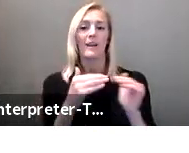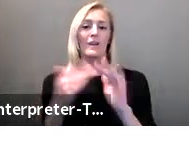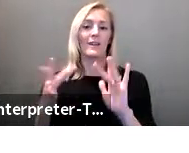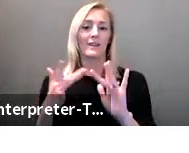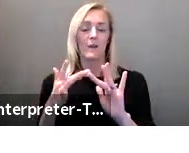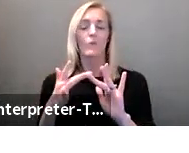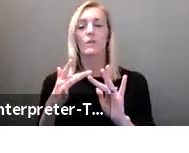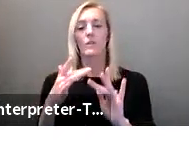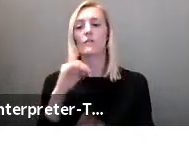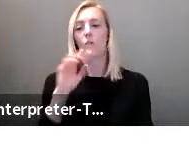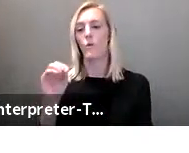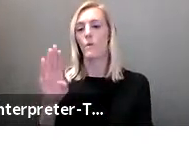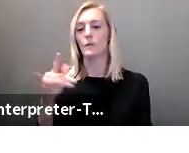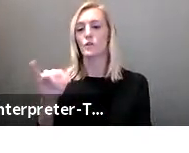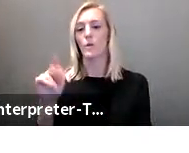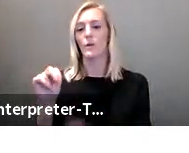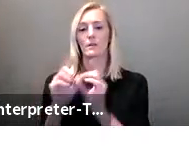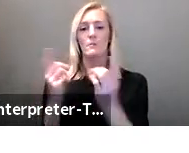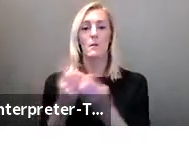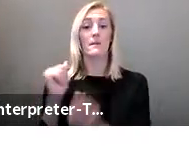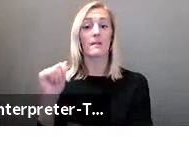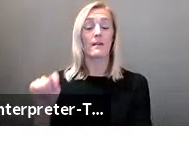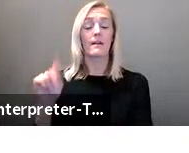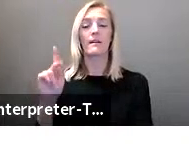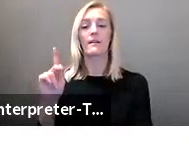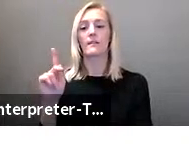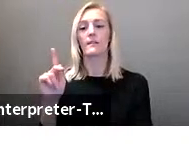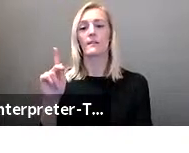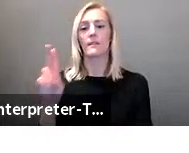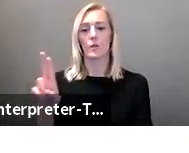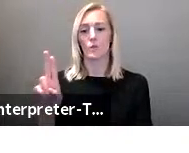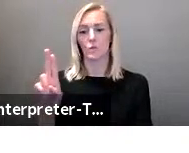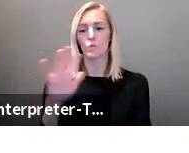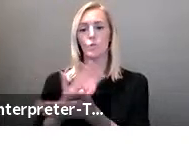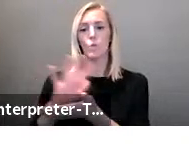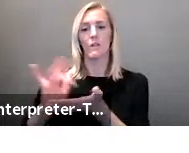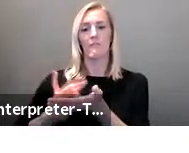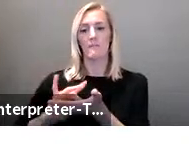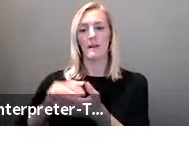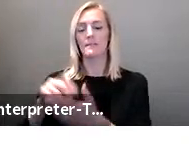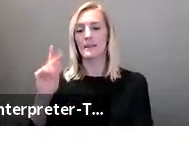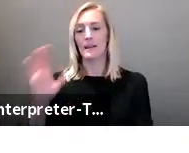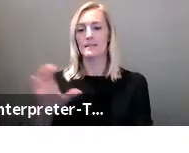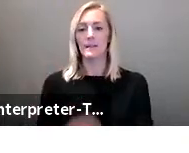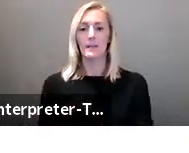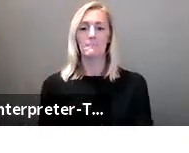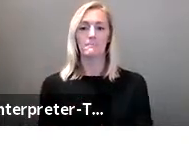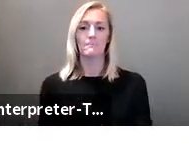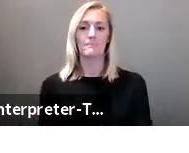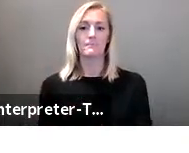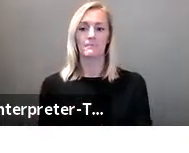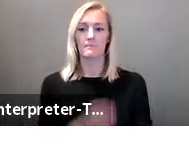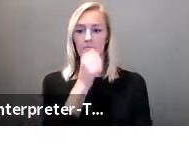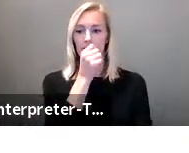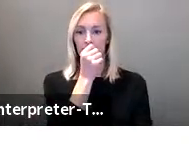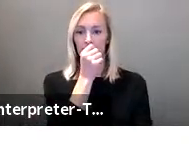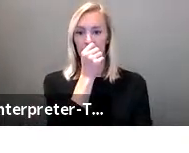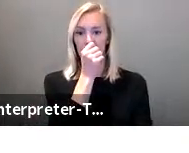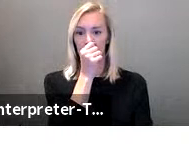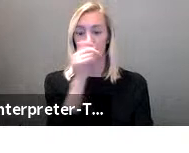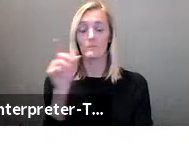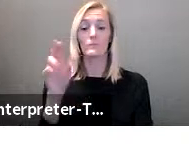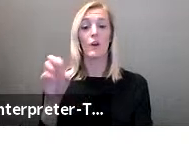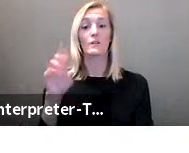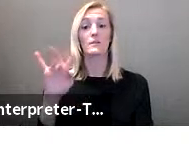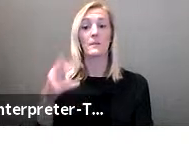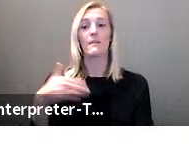of Obstetrics and Gynecology at the University of Kansas School of Medicine, Kansas City. Dr. Smith has a PhD in health systems